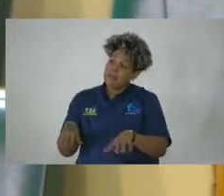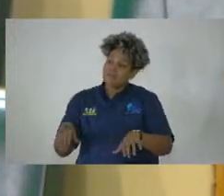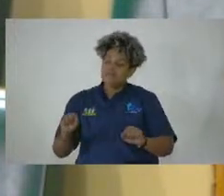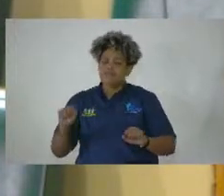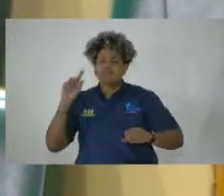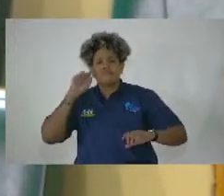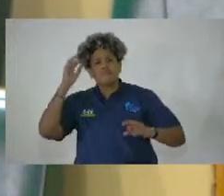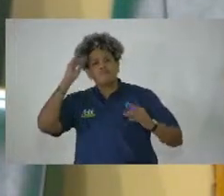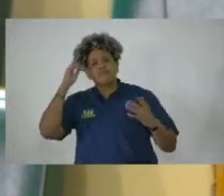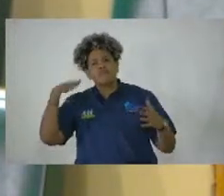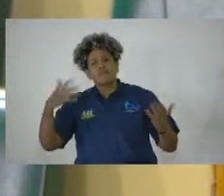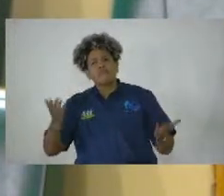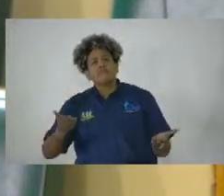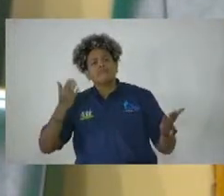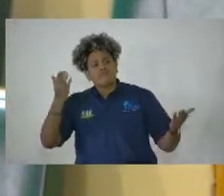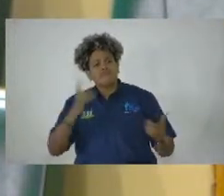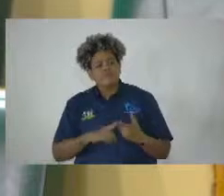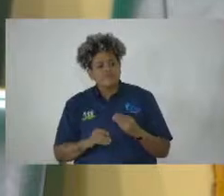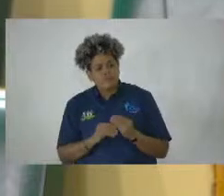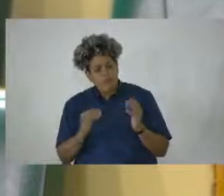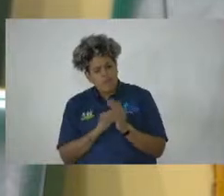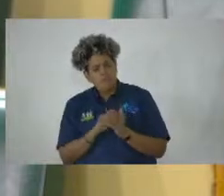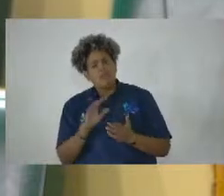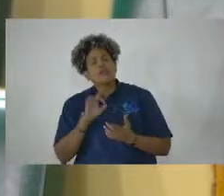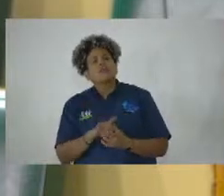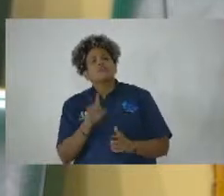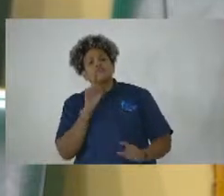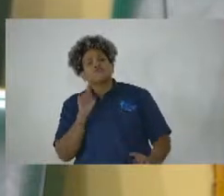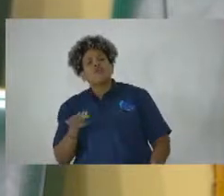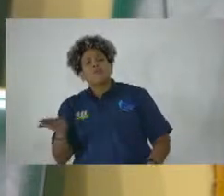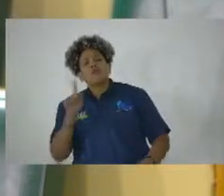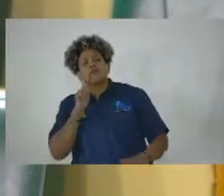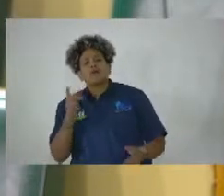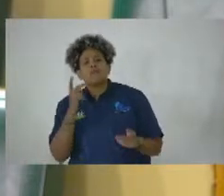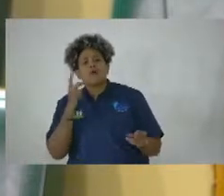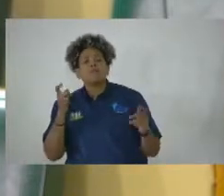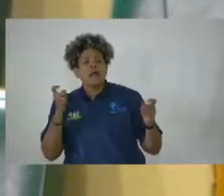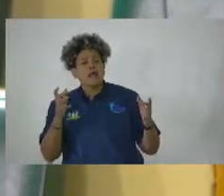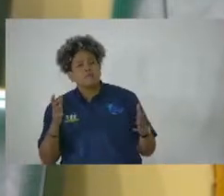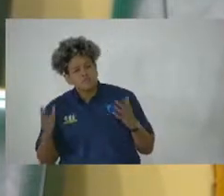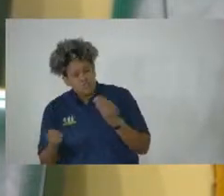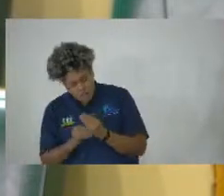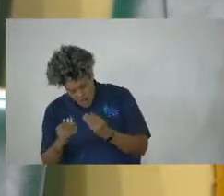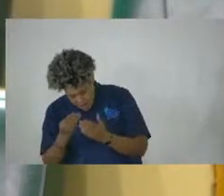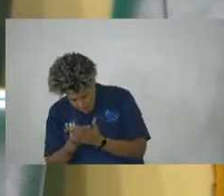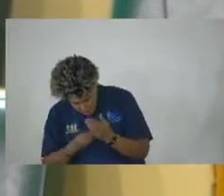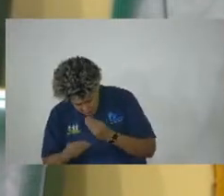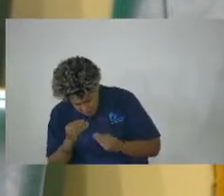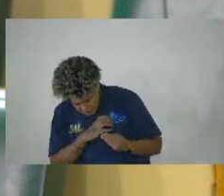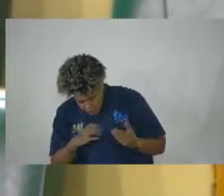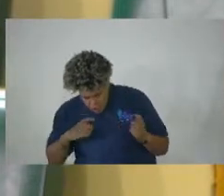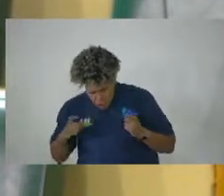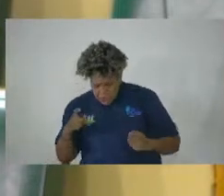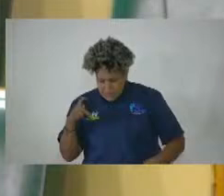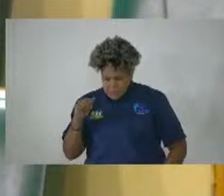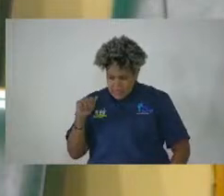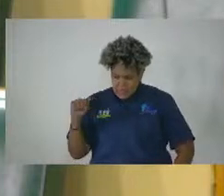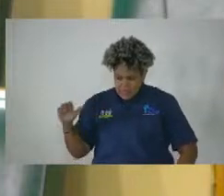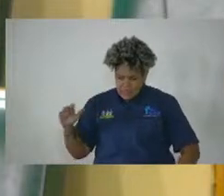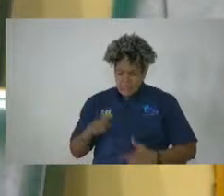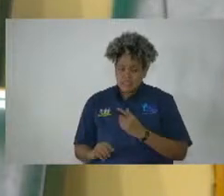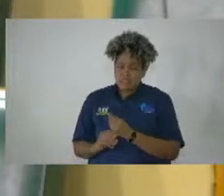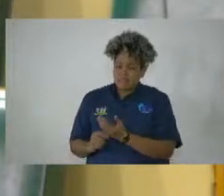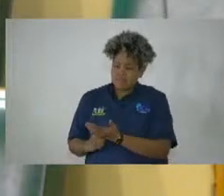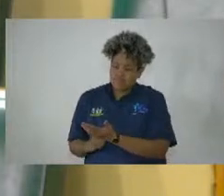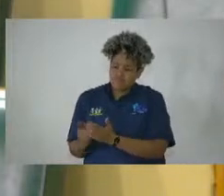into account the recommendations contained in the report of the Public Administration and Appropriations Committee on its deliberations